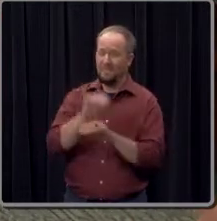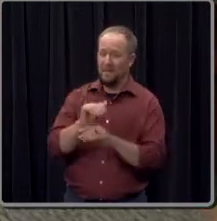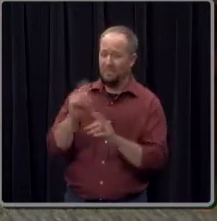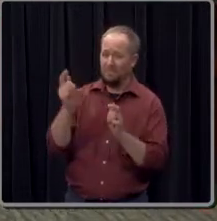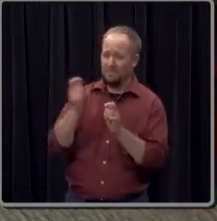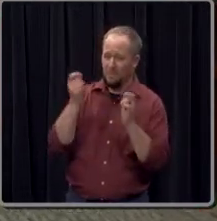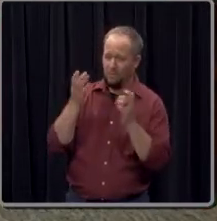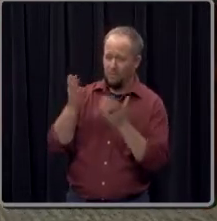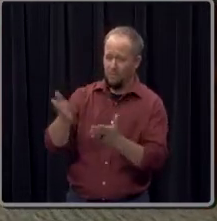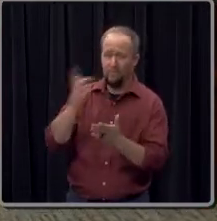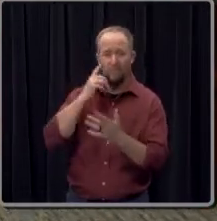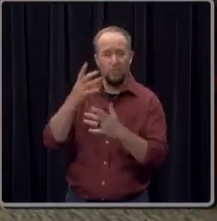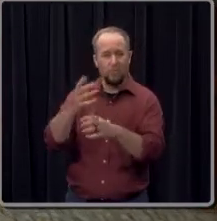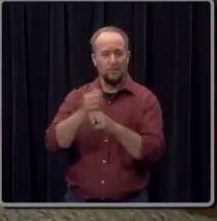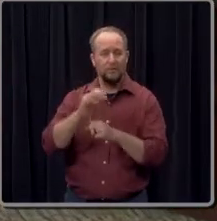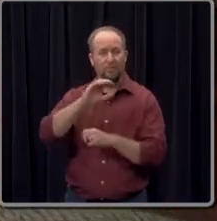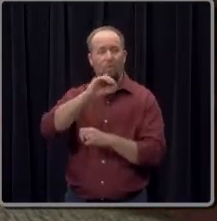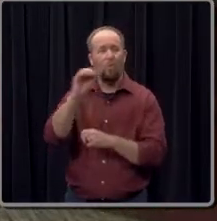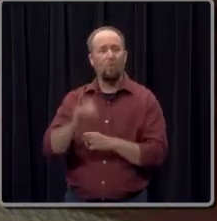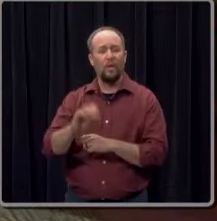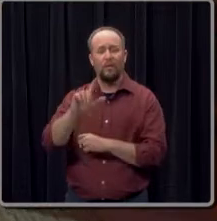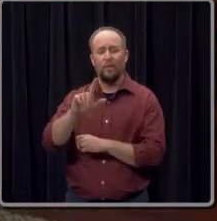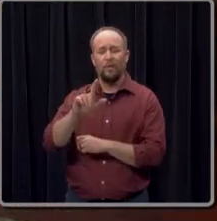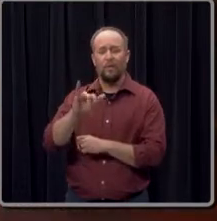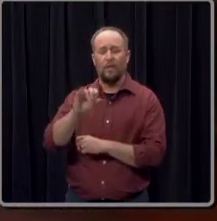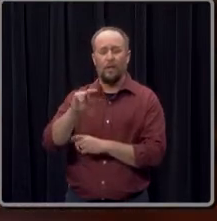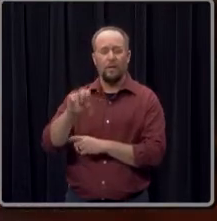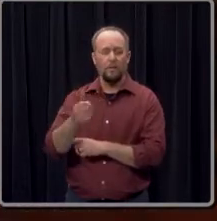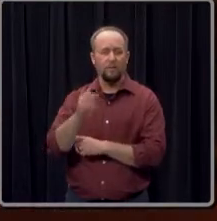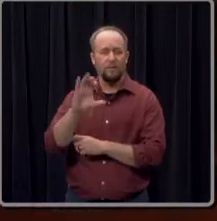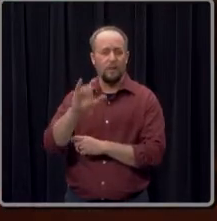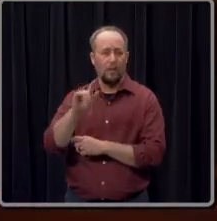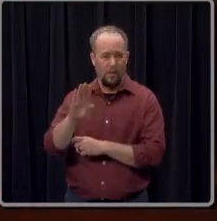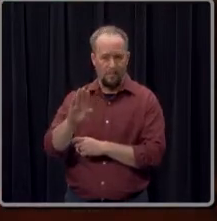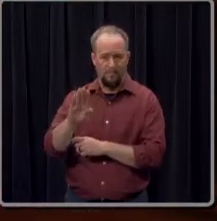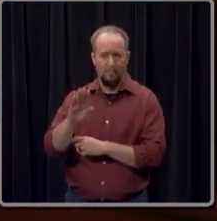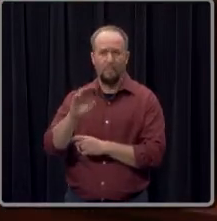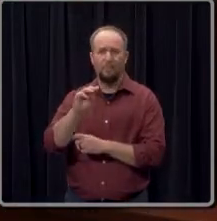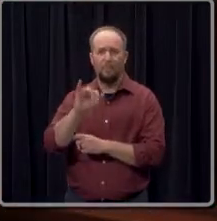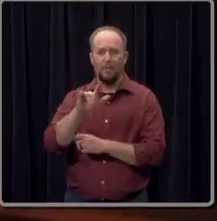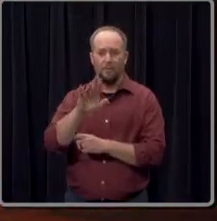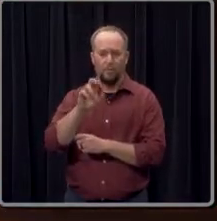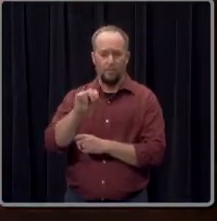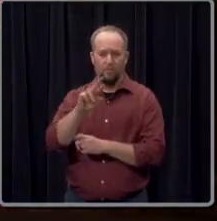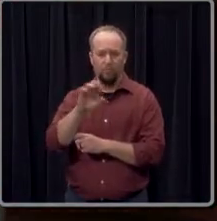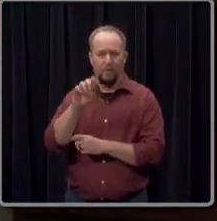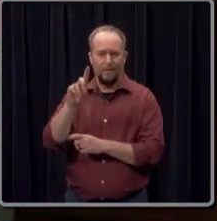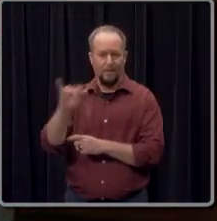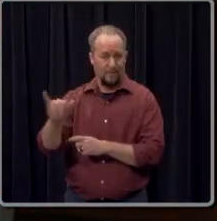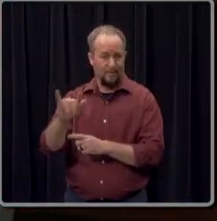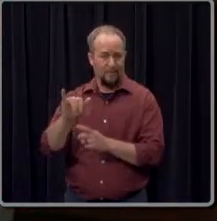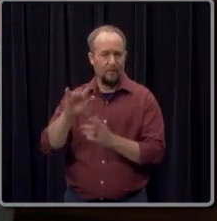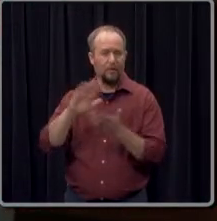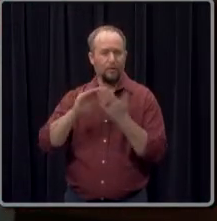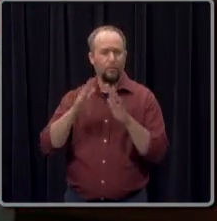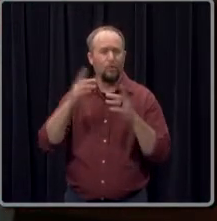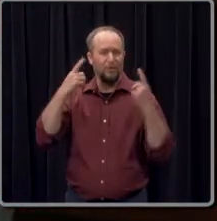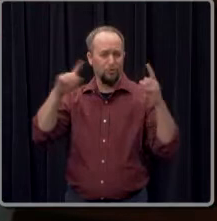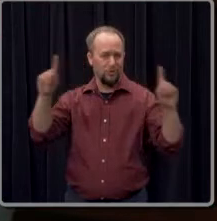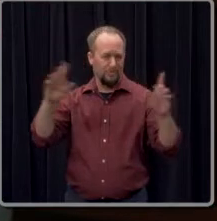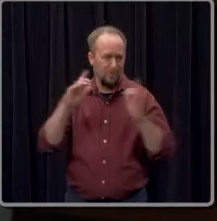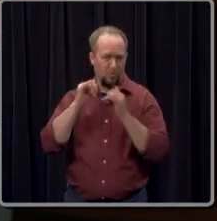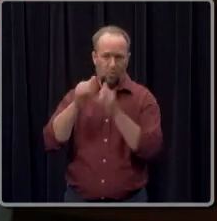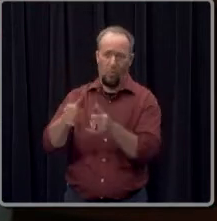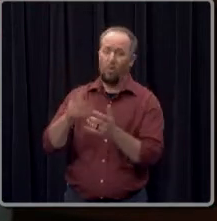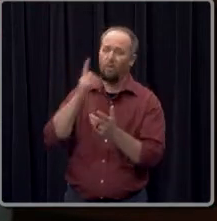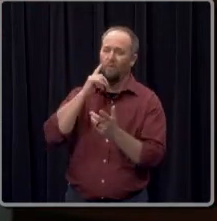for receiving the Olathe Lions Club Milburn Ready Community Achievement Award to honor the important impact she has had within our